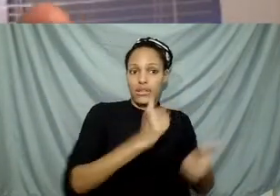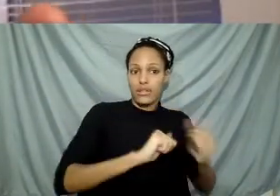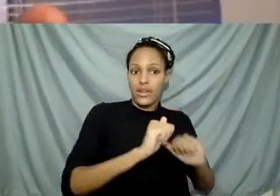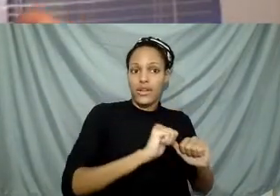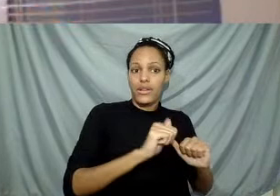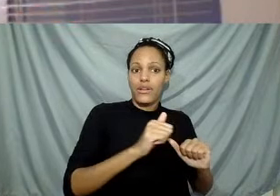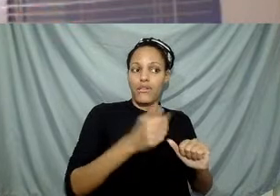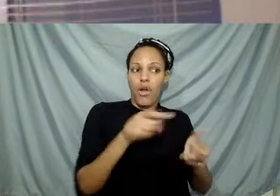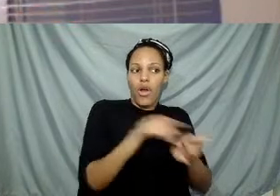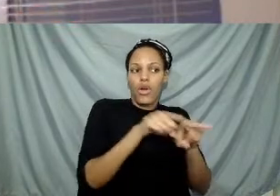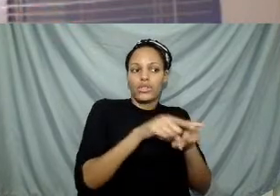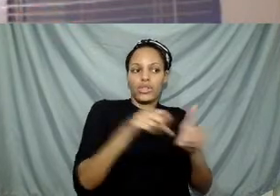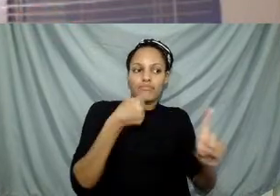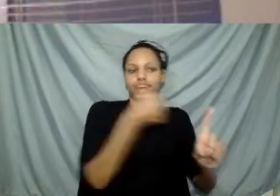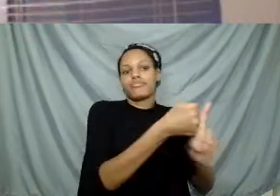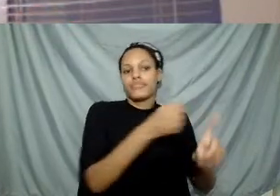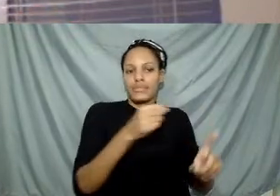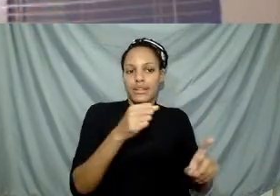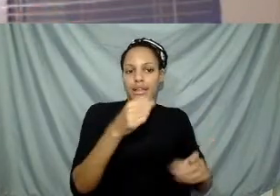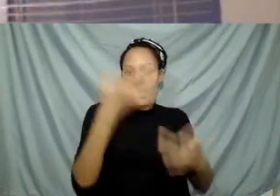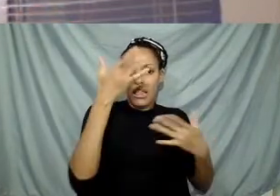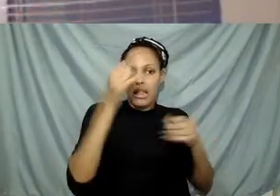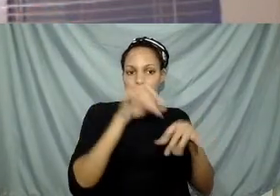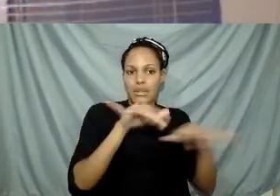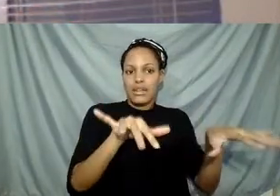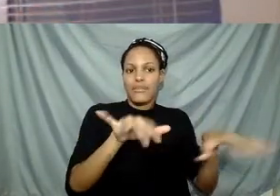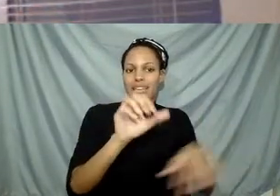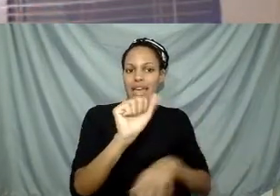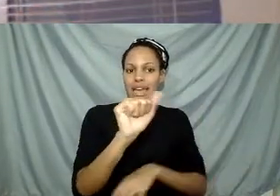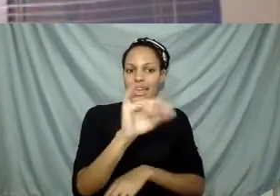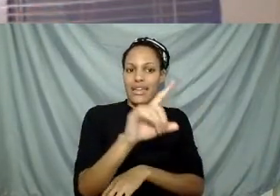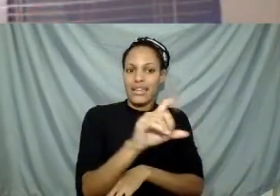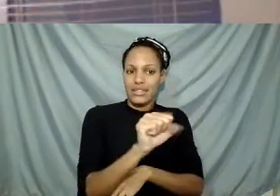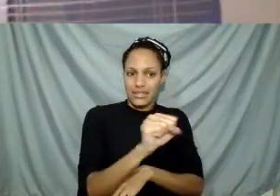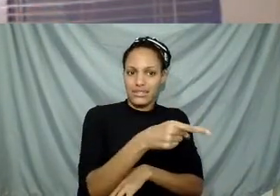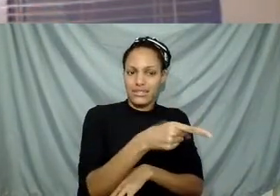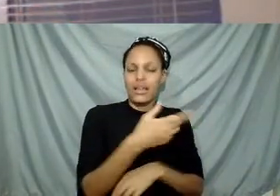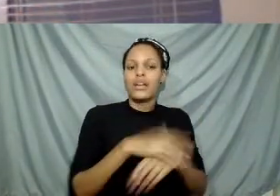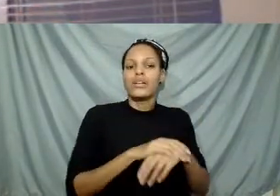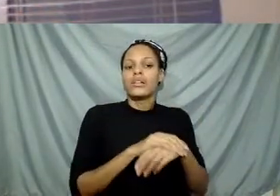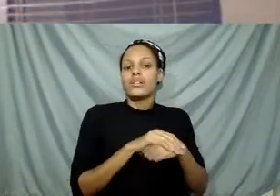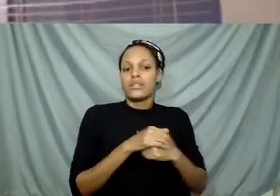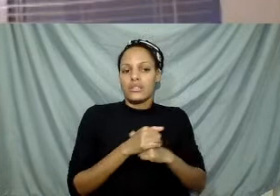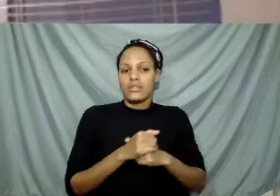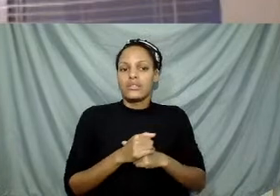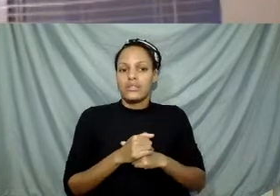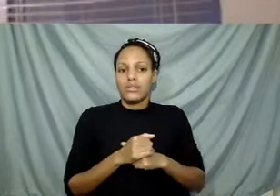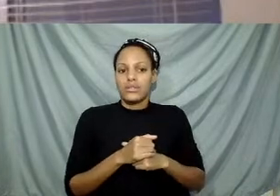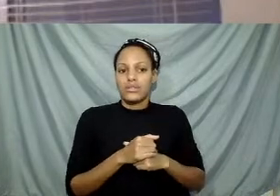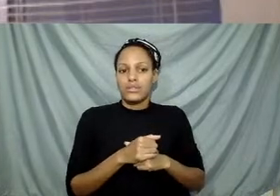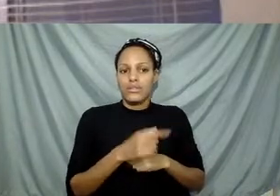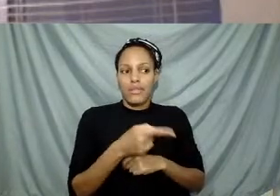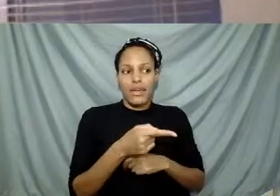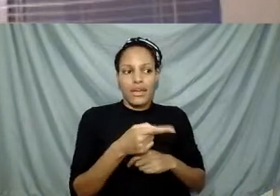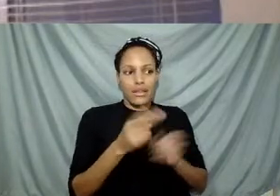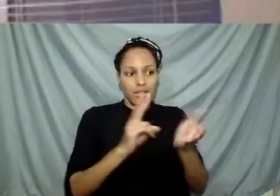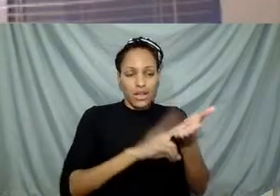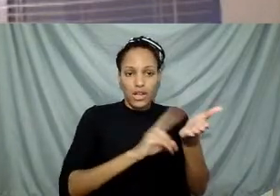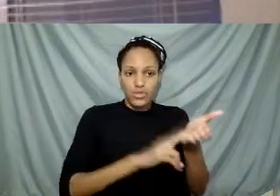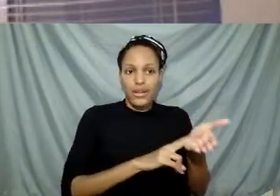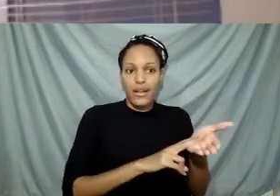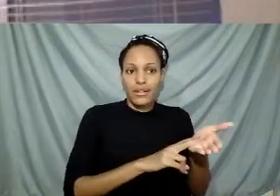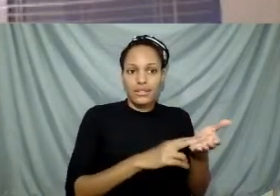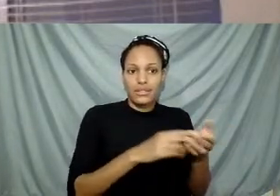the AIDS epidemic, so there was no artistic product that was contracted to be with the company at the time that I took it